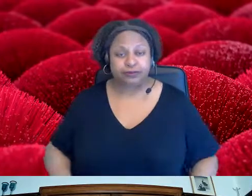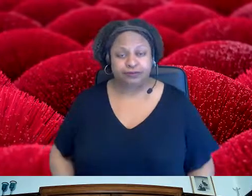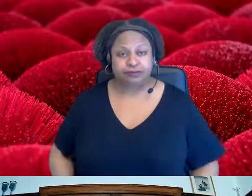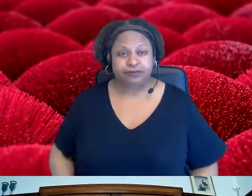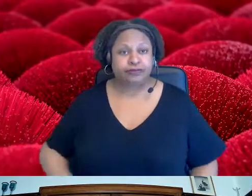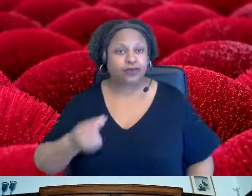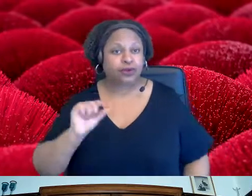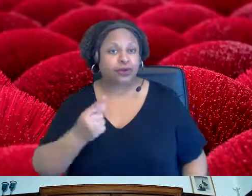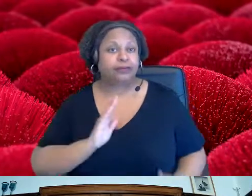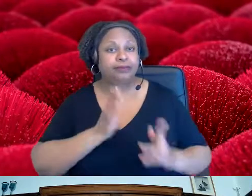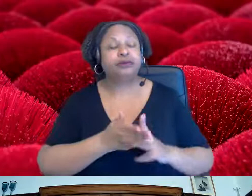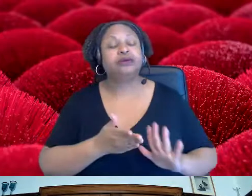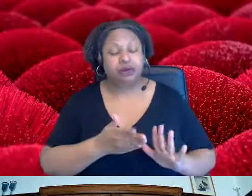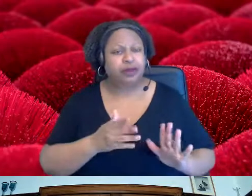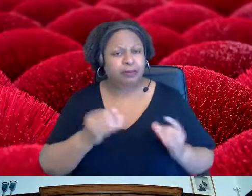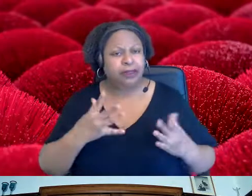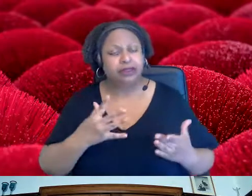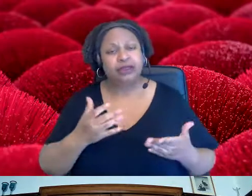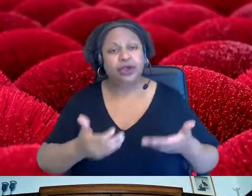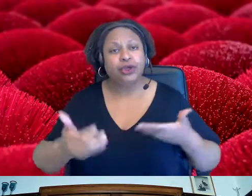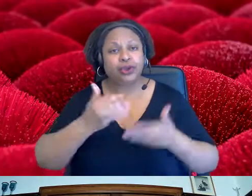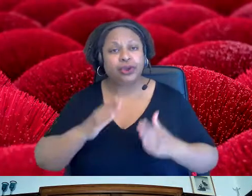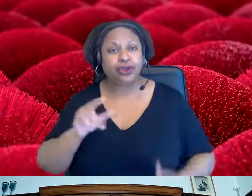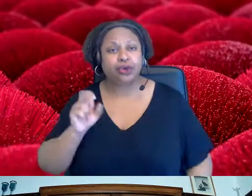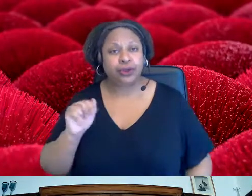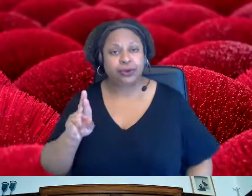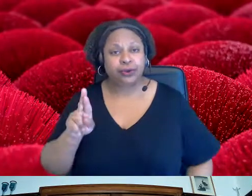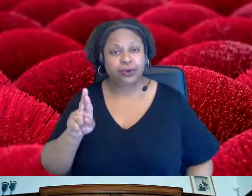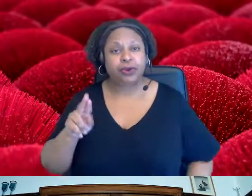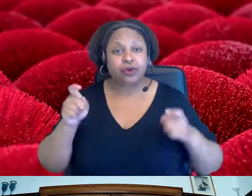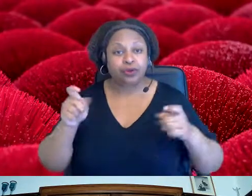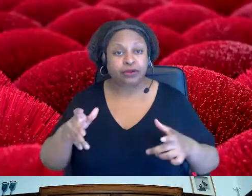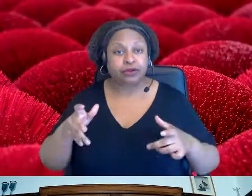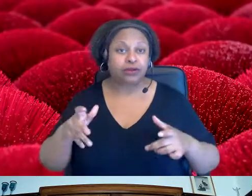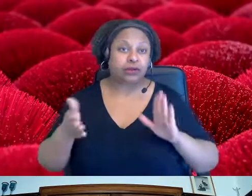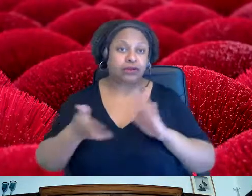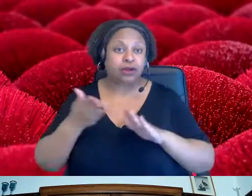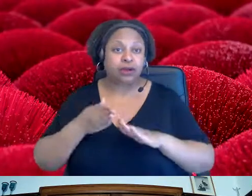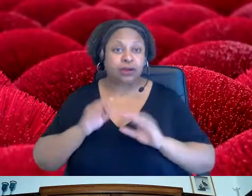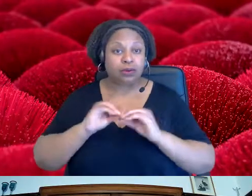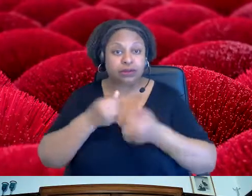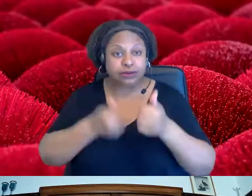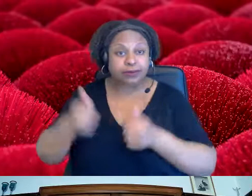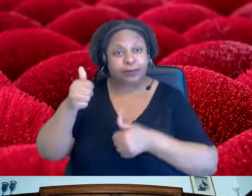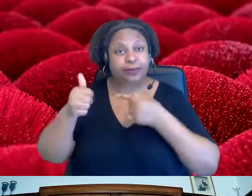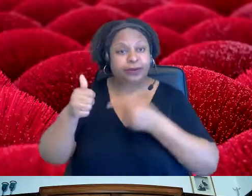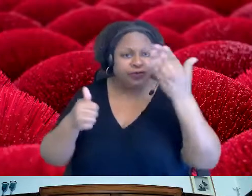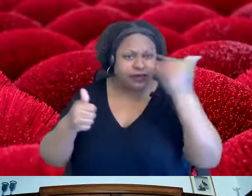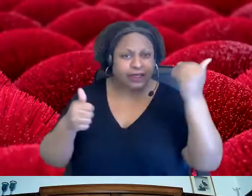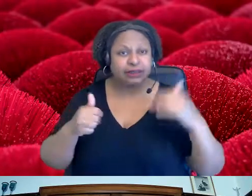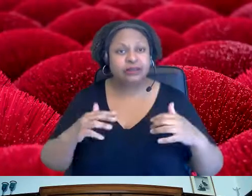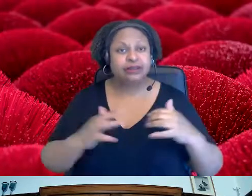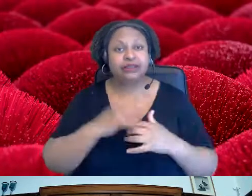of curators and directors of organizations forget that Indigenous artists and